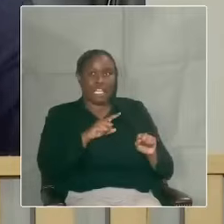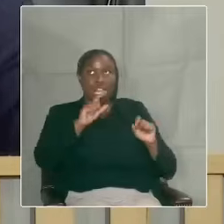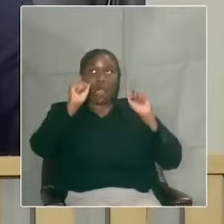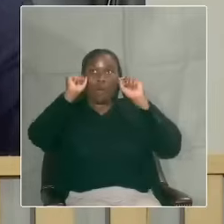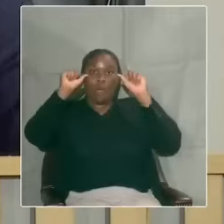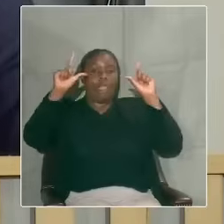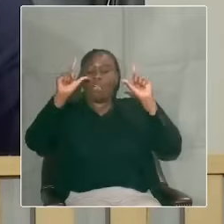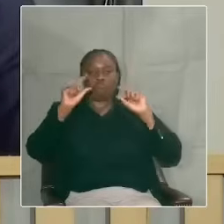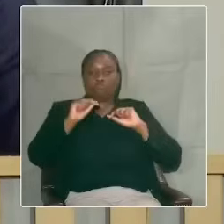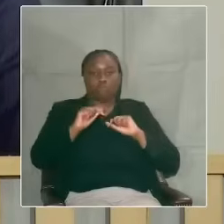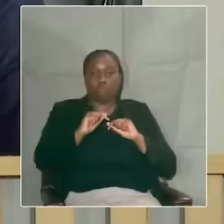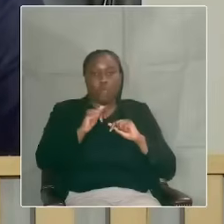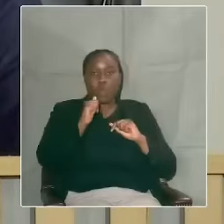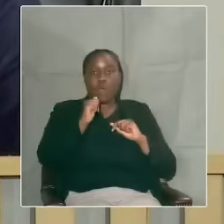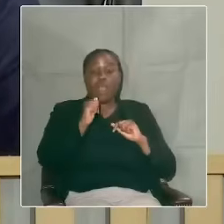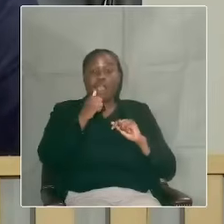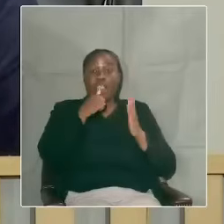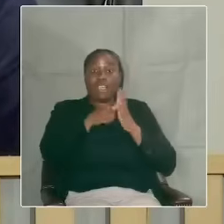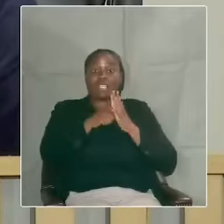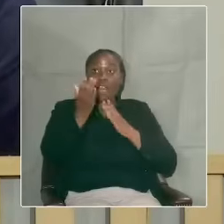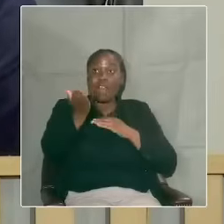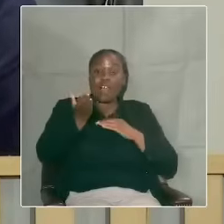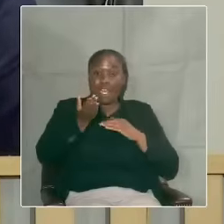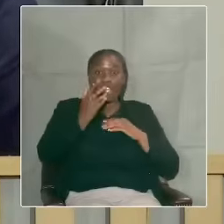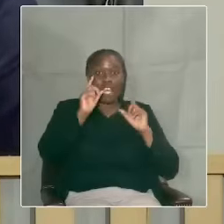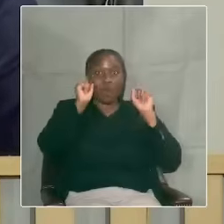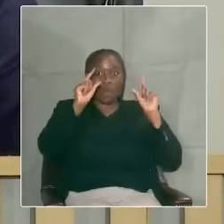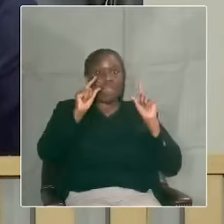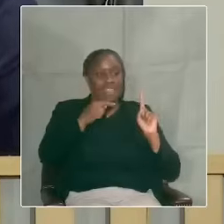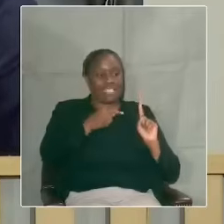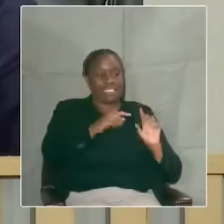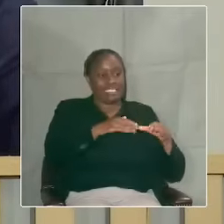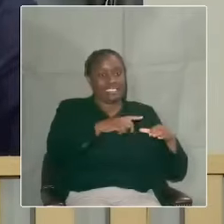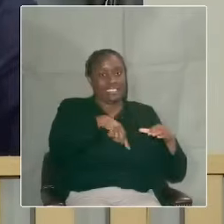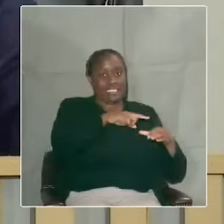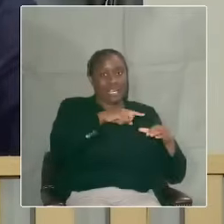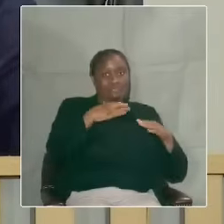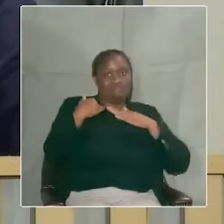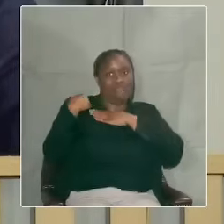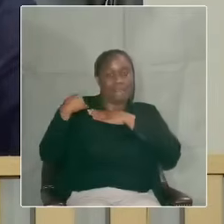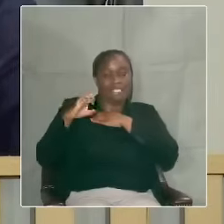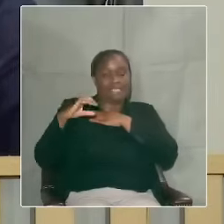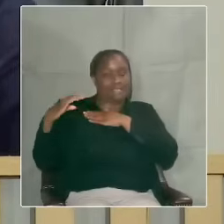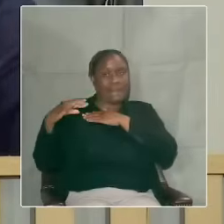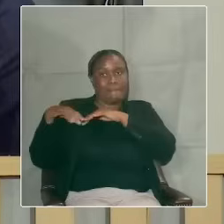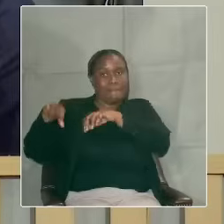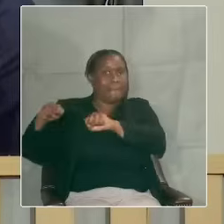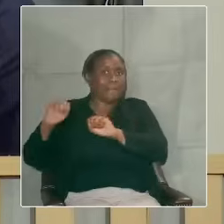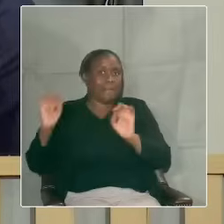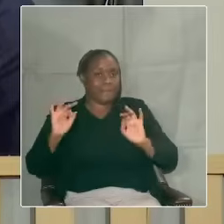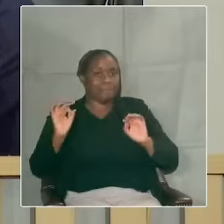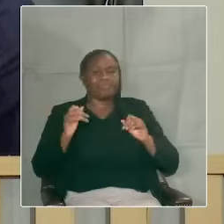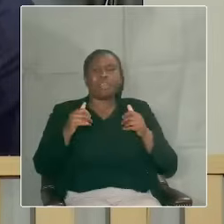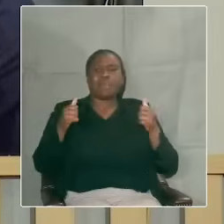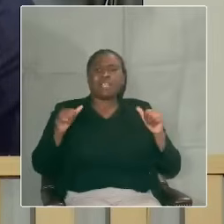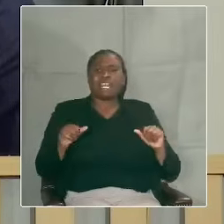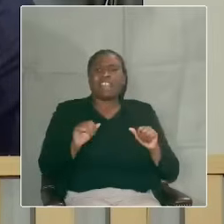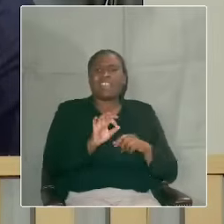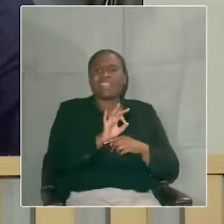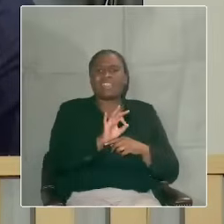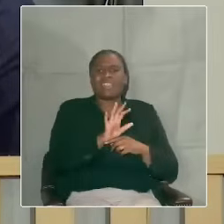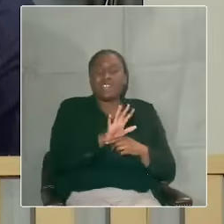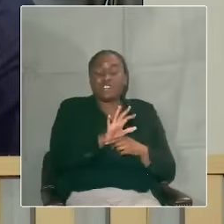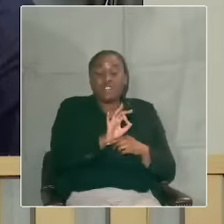aware before, but after. But I also need to just correct, I think on paragraph 353.